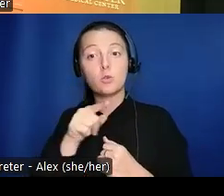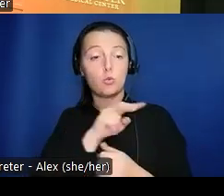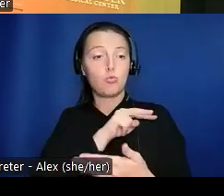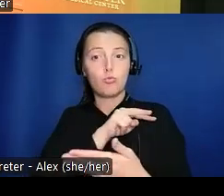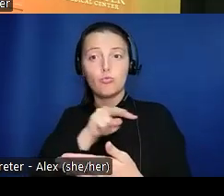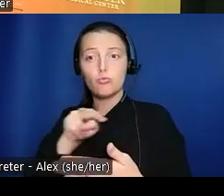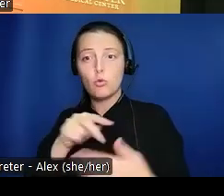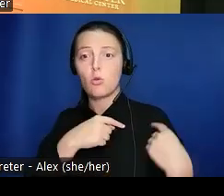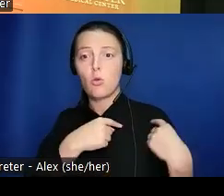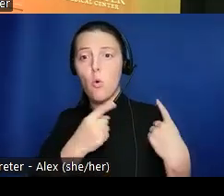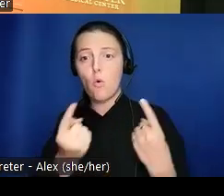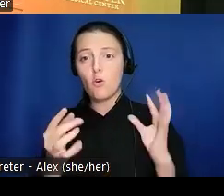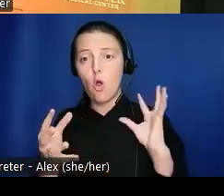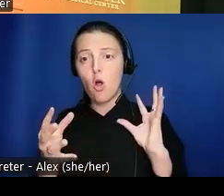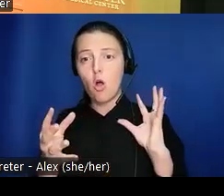gradually decreased.